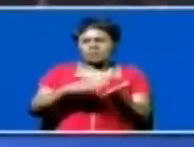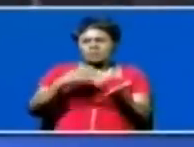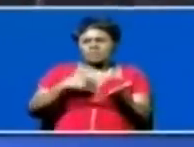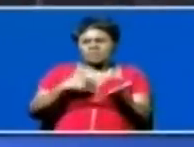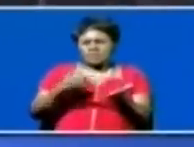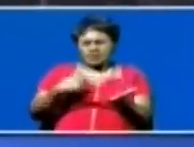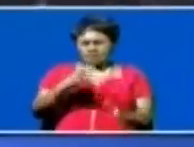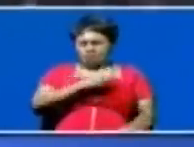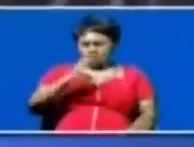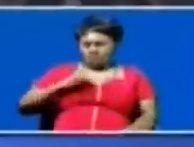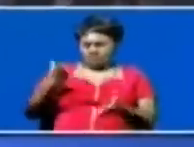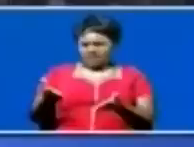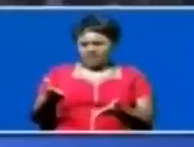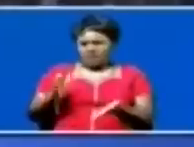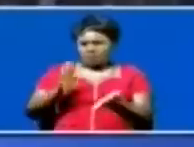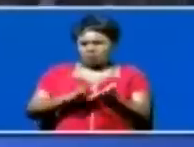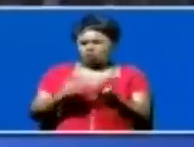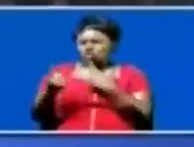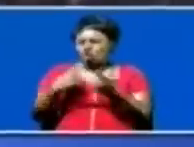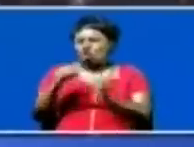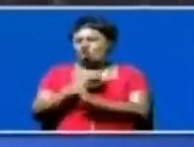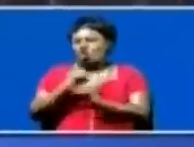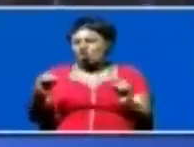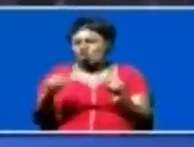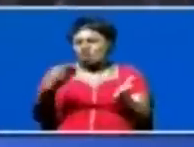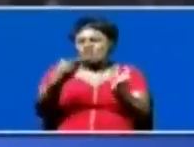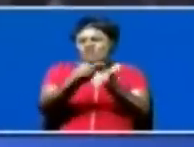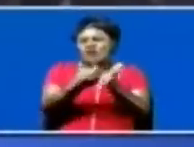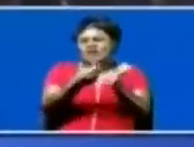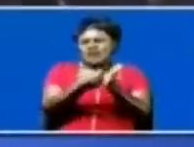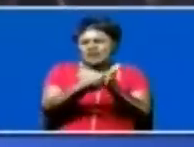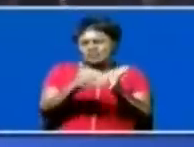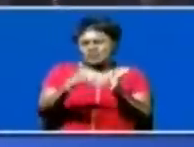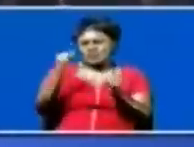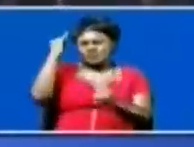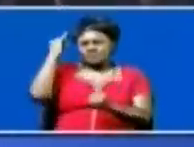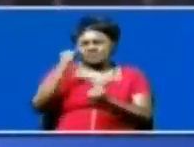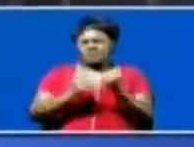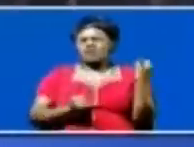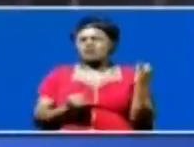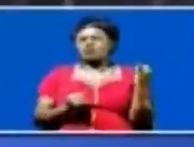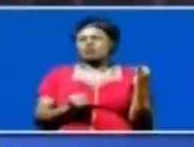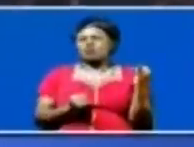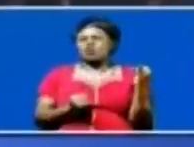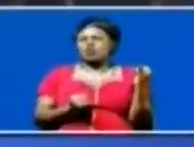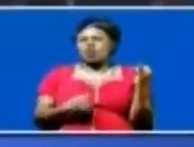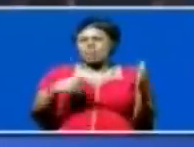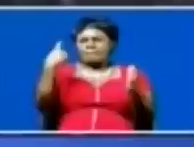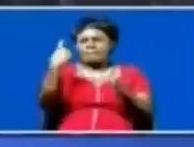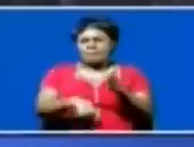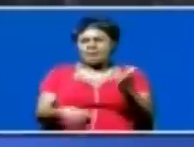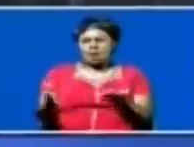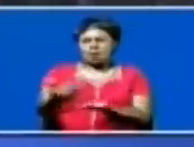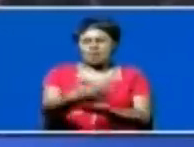we had very good suggestions, but we are not allowed to talk about them because finance is the one, the finance committee is the one that are dealing with the revenue raising